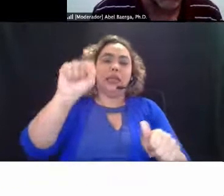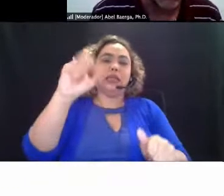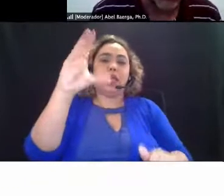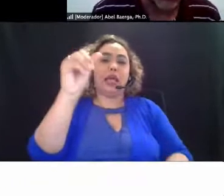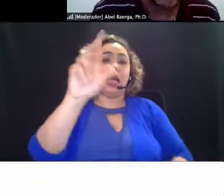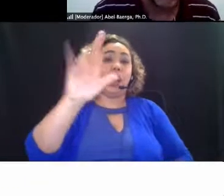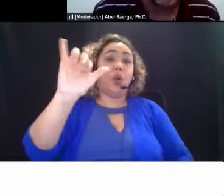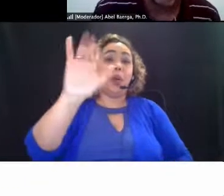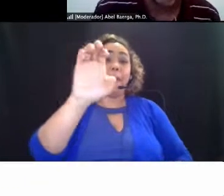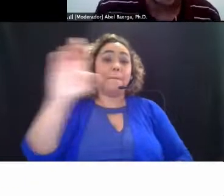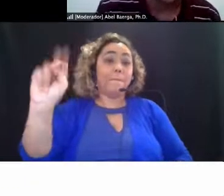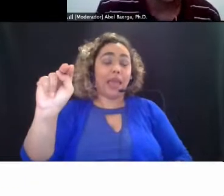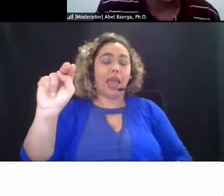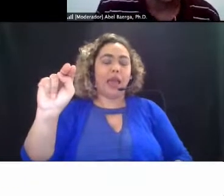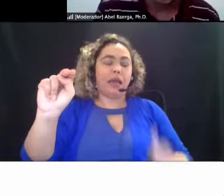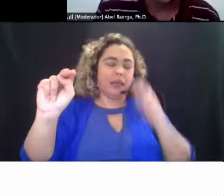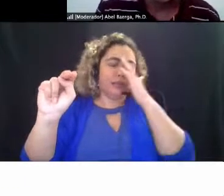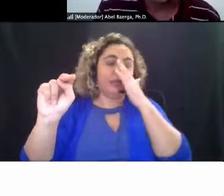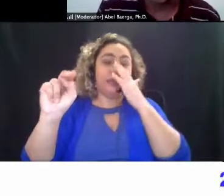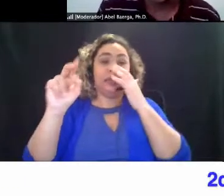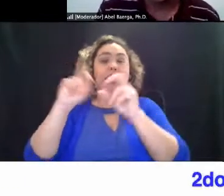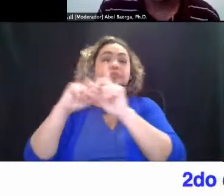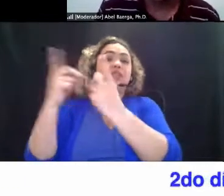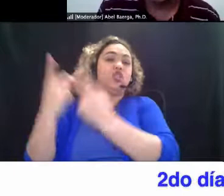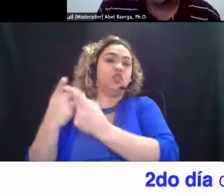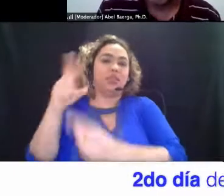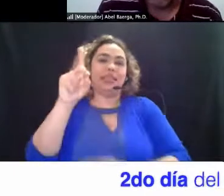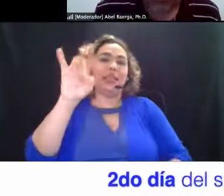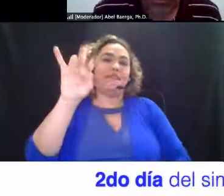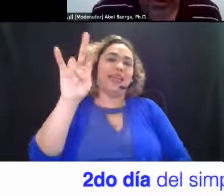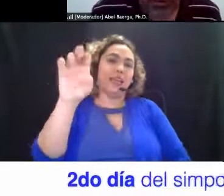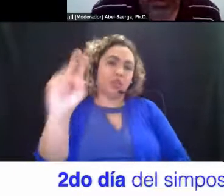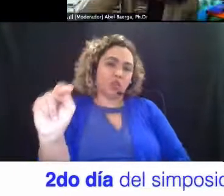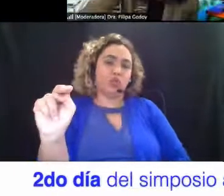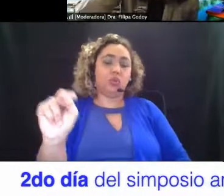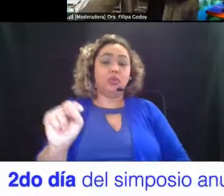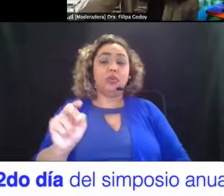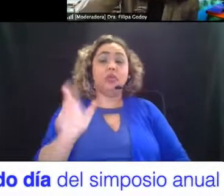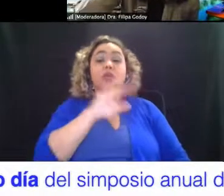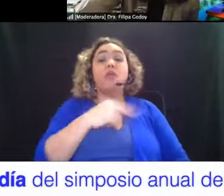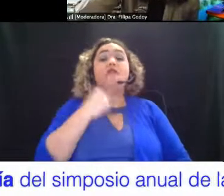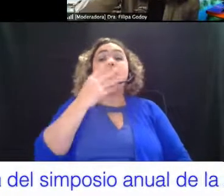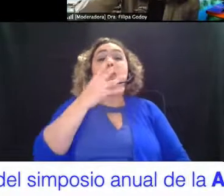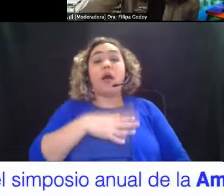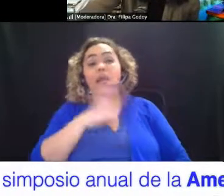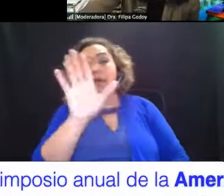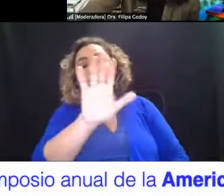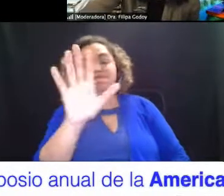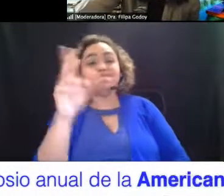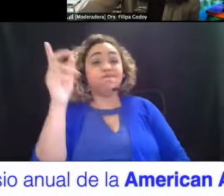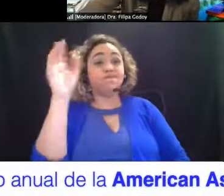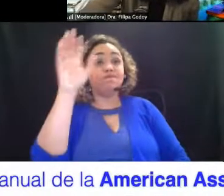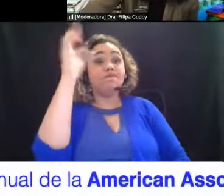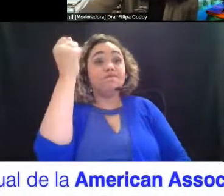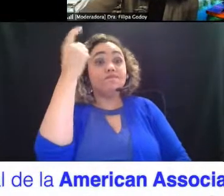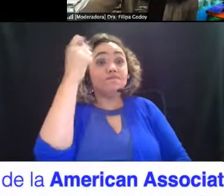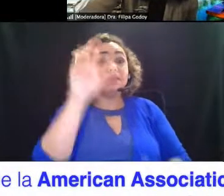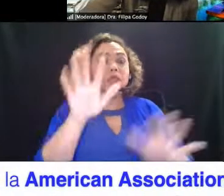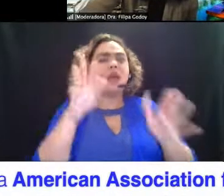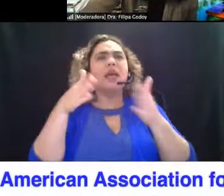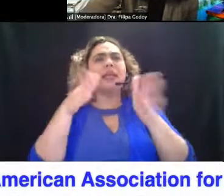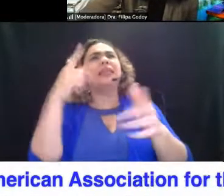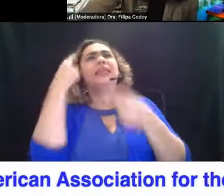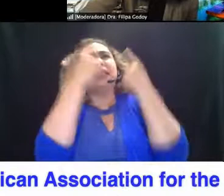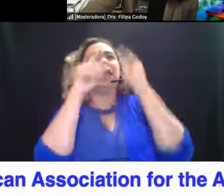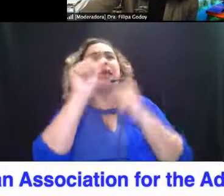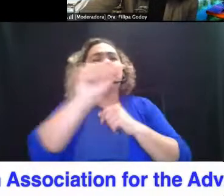Division, AAAS Caribbean Division. And Thank also you so much. And also think of ways that